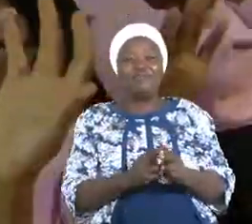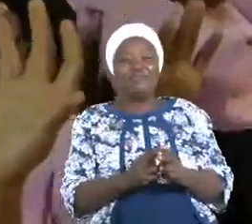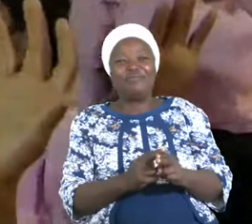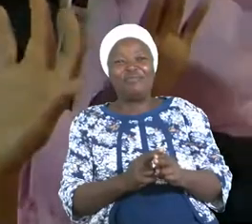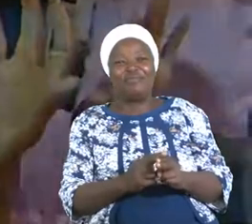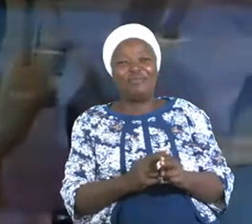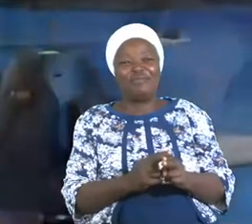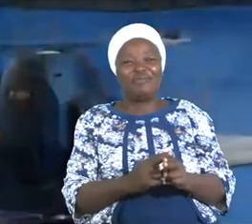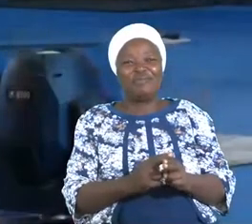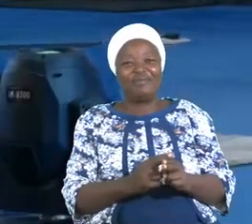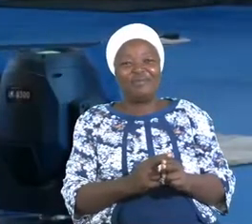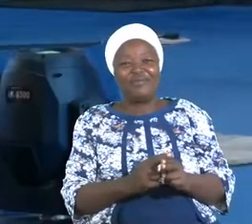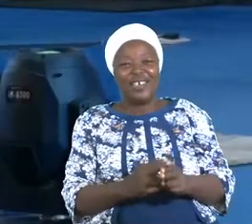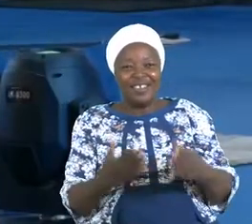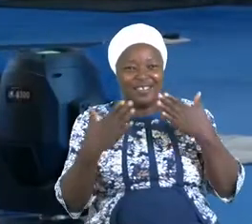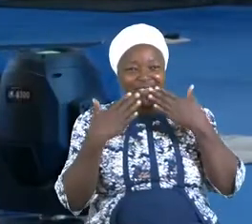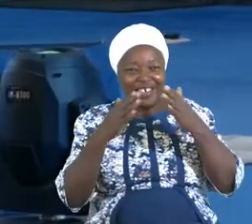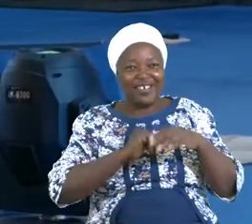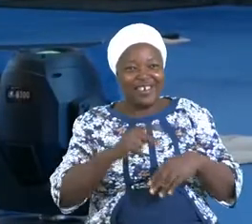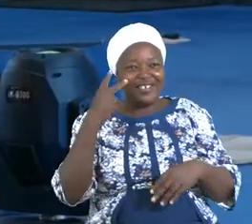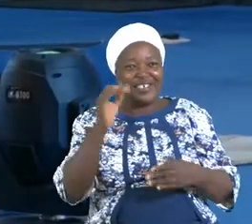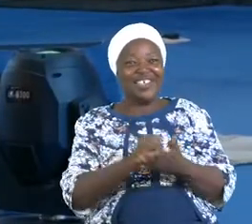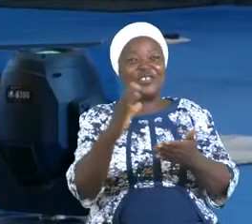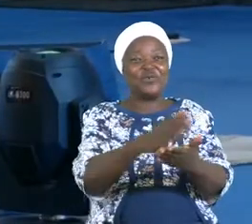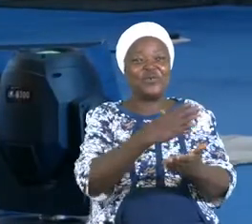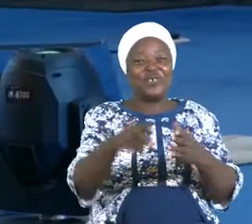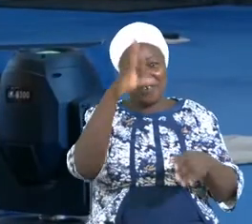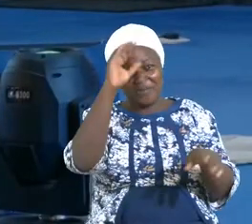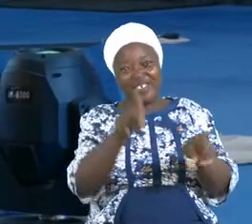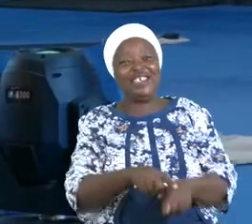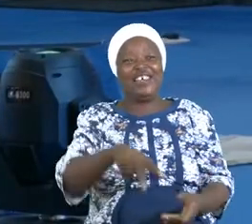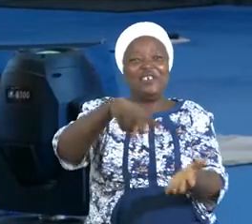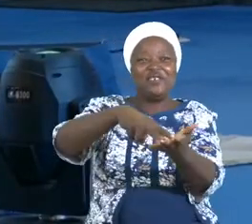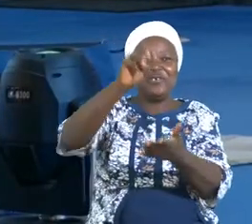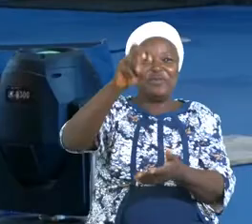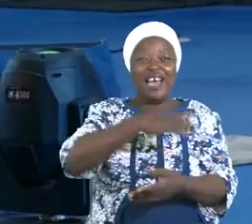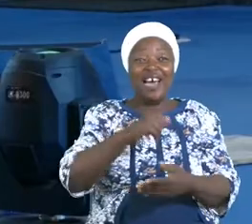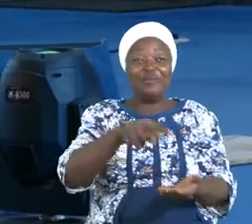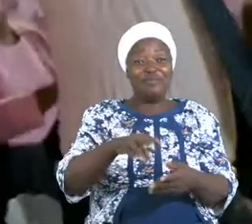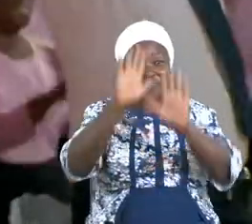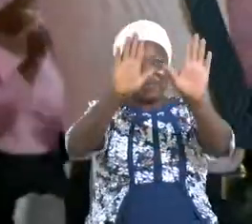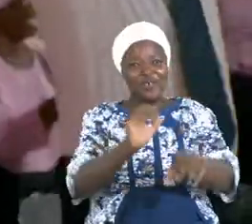Thank you. I see that choir brother jumping, and miracle will jump on you.